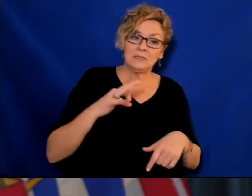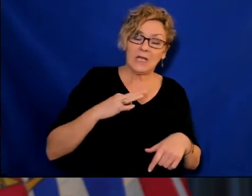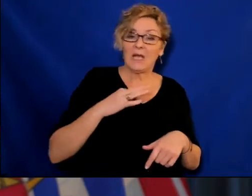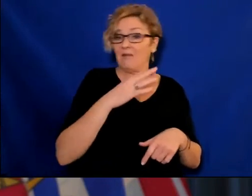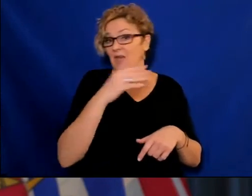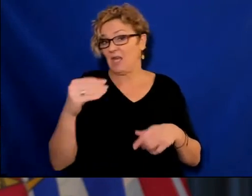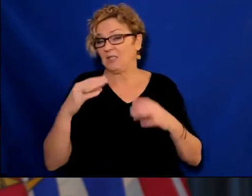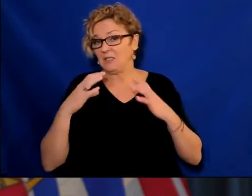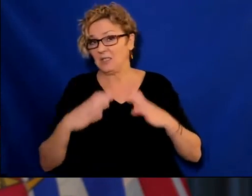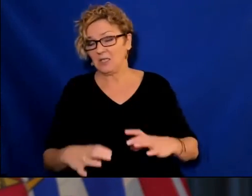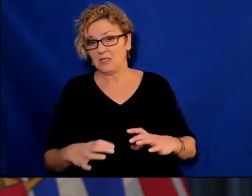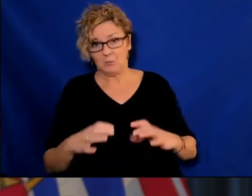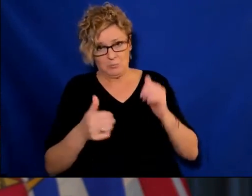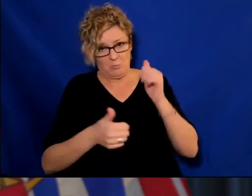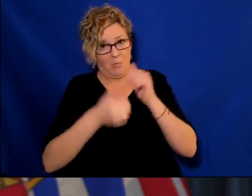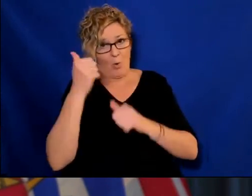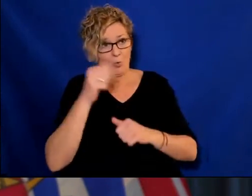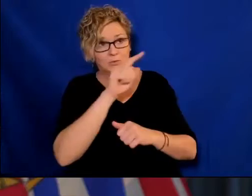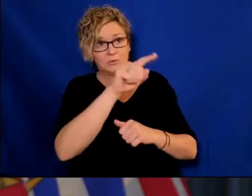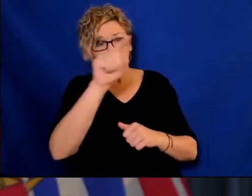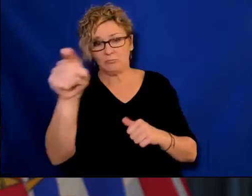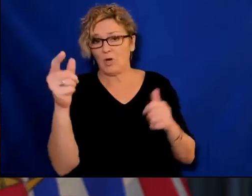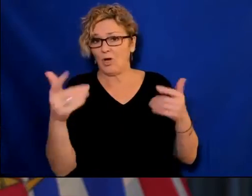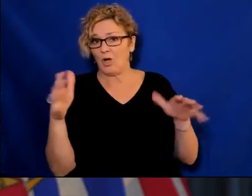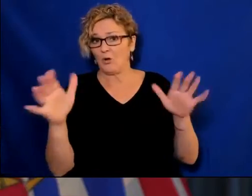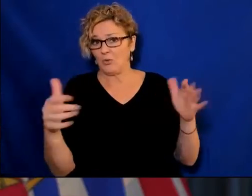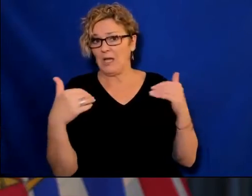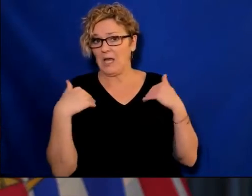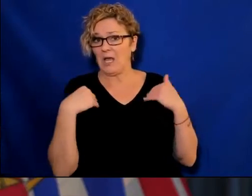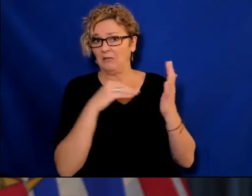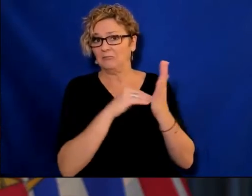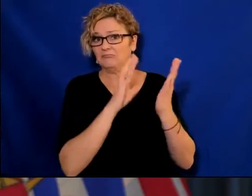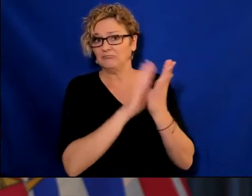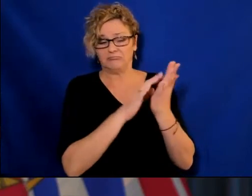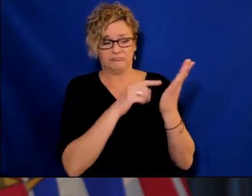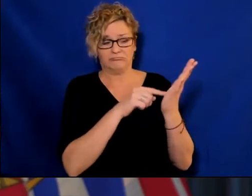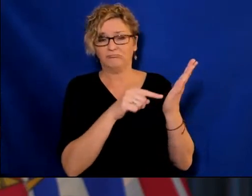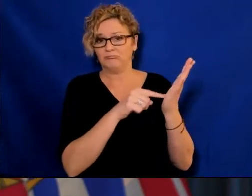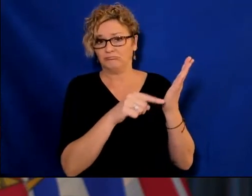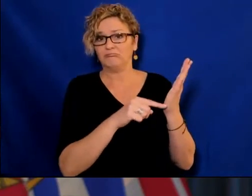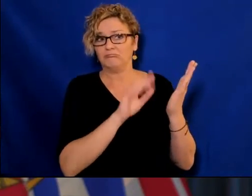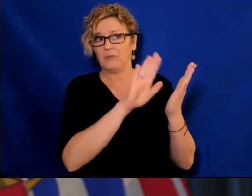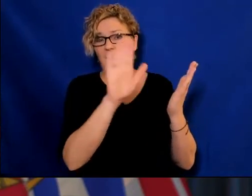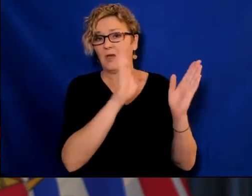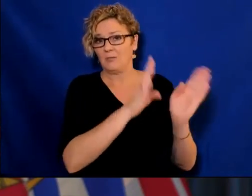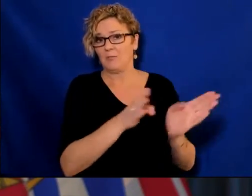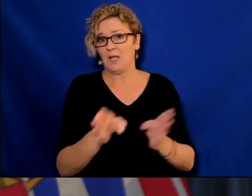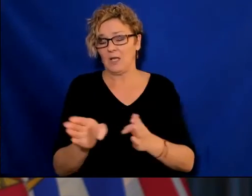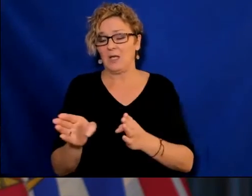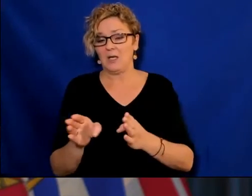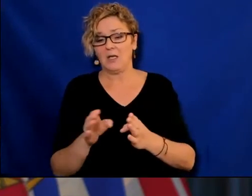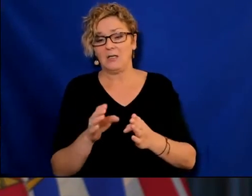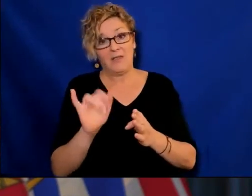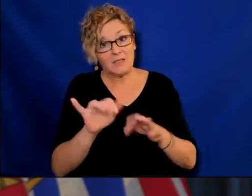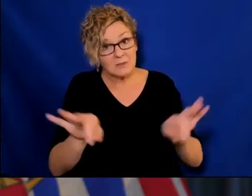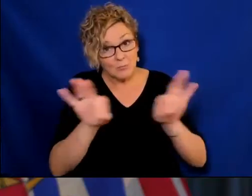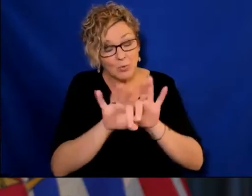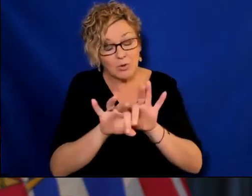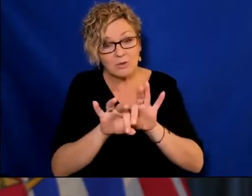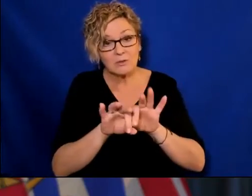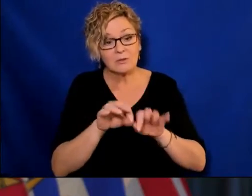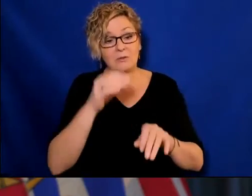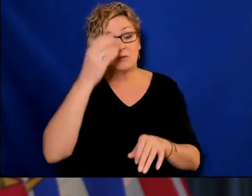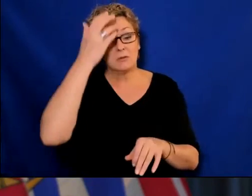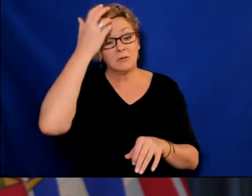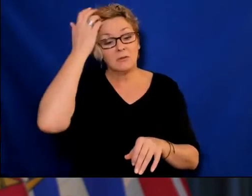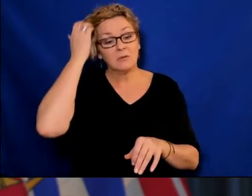same way that every other part of what we do in business. And if we look at Quebec, for example, that is their model as well,